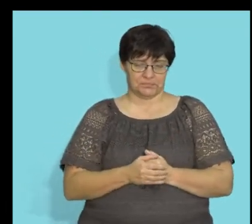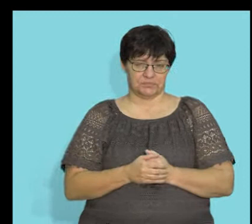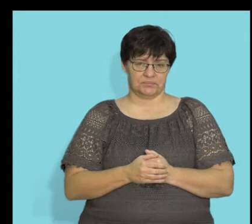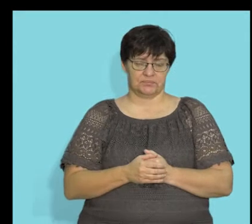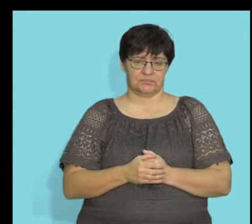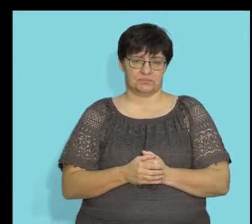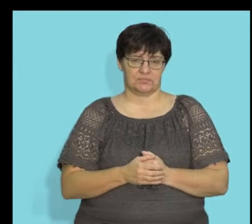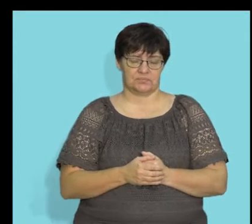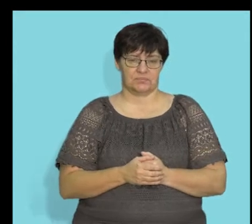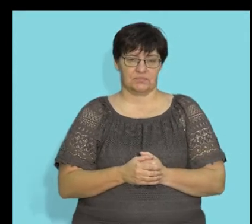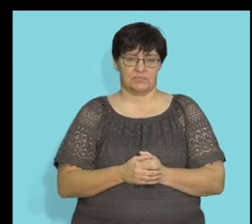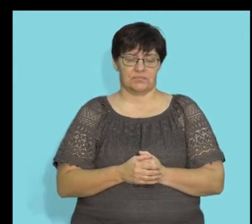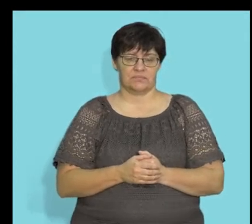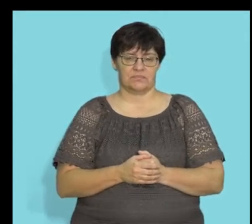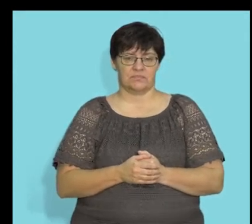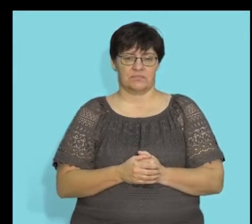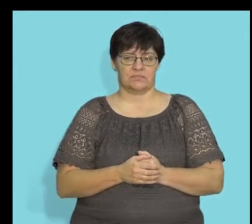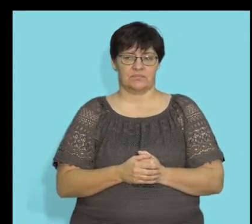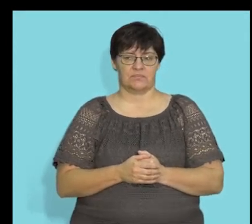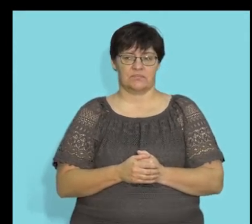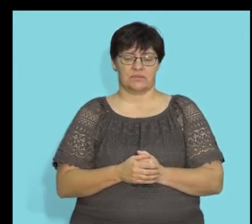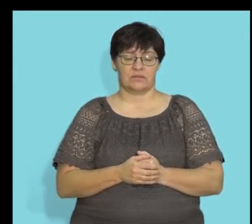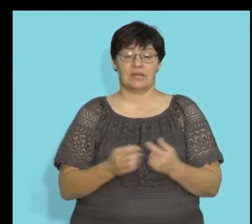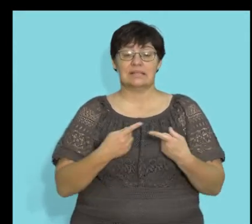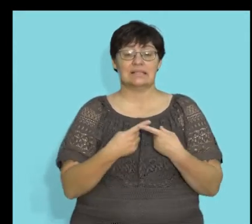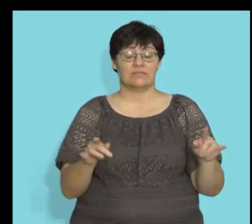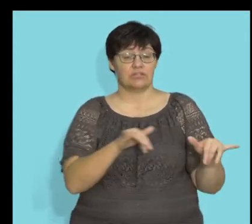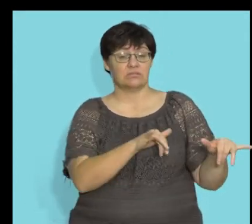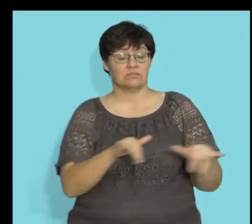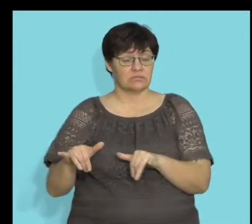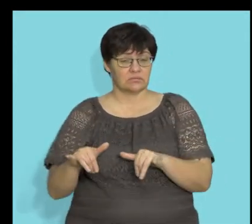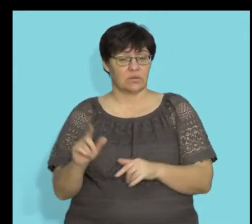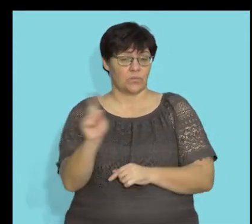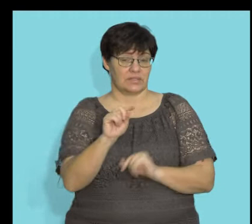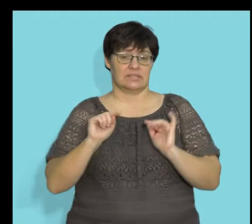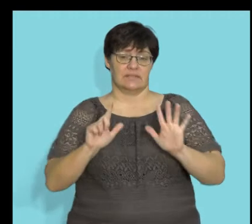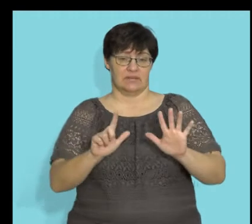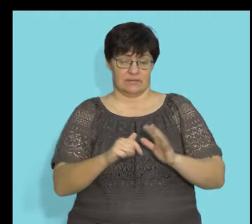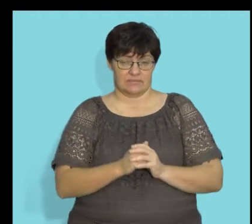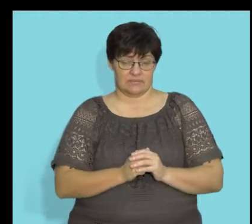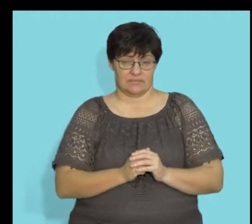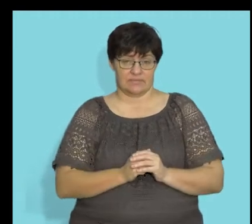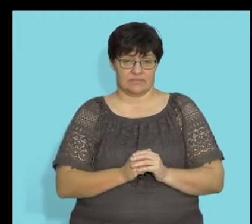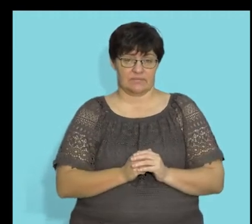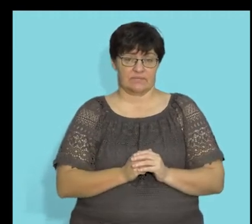of 7 again. So my common difference is in fact 7.